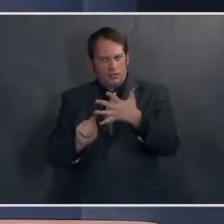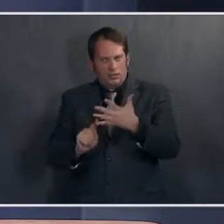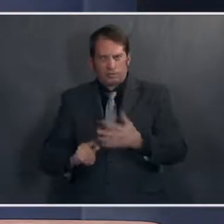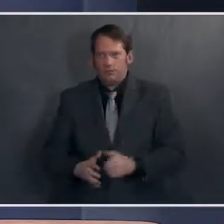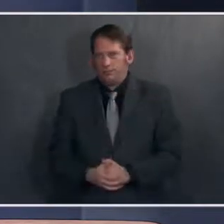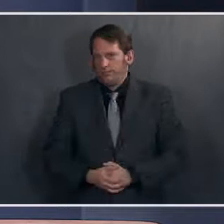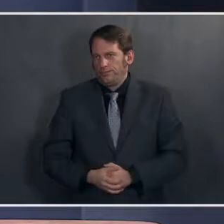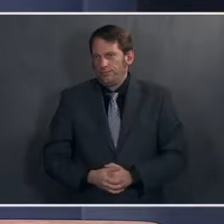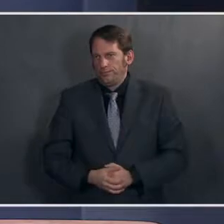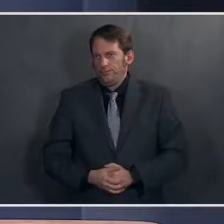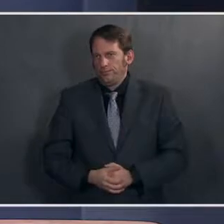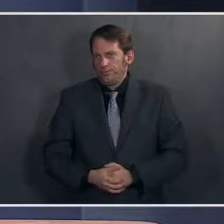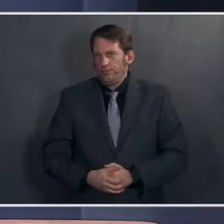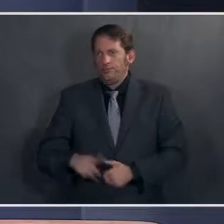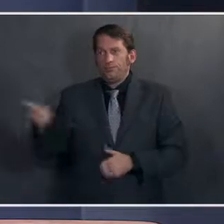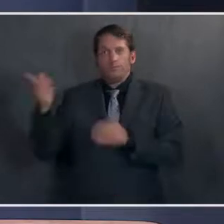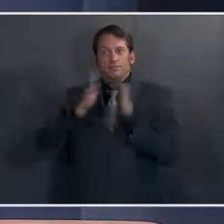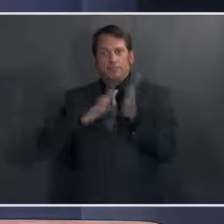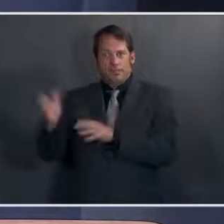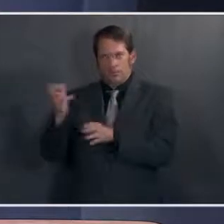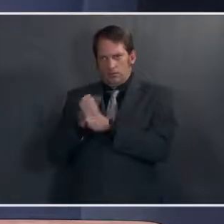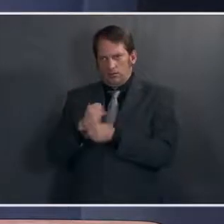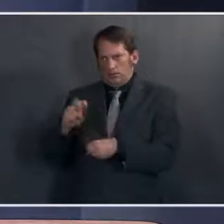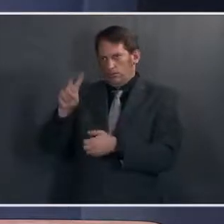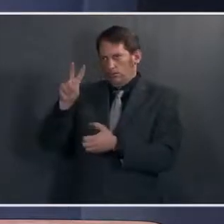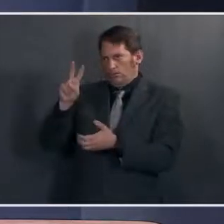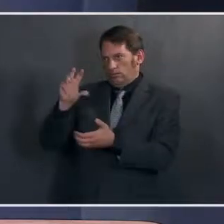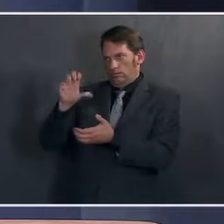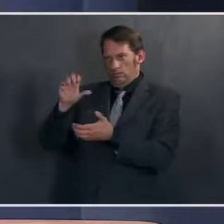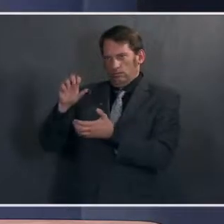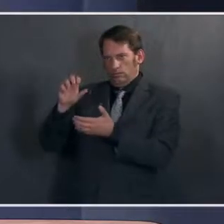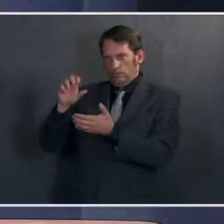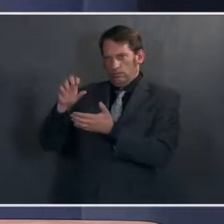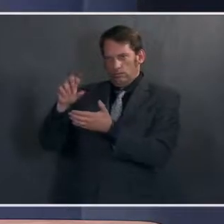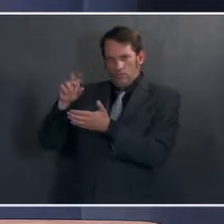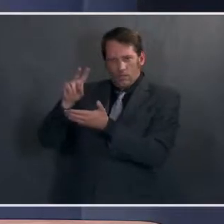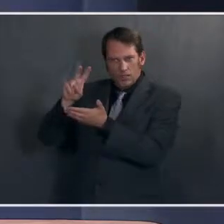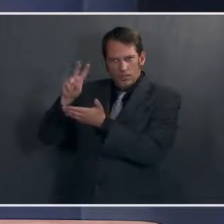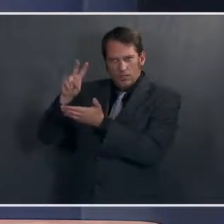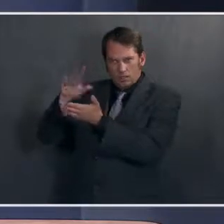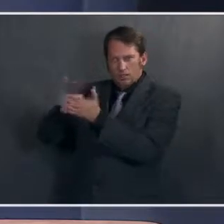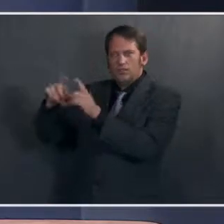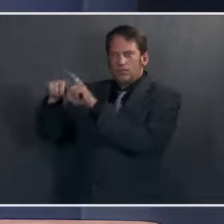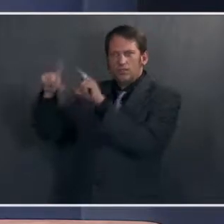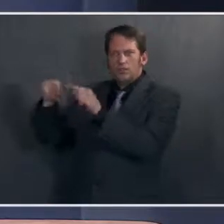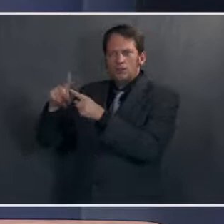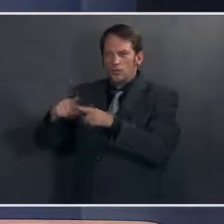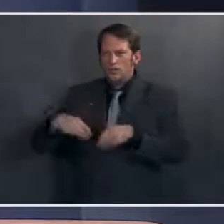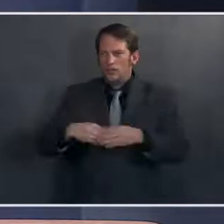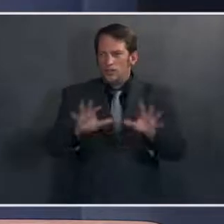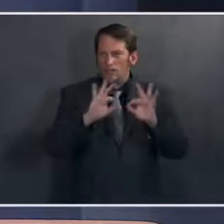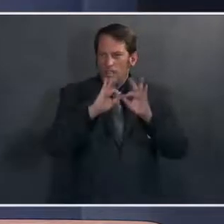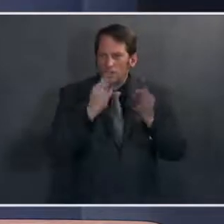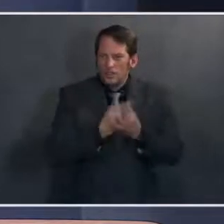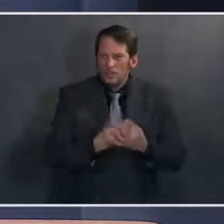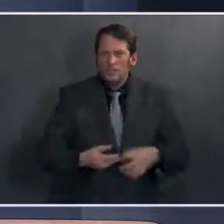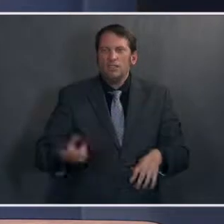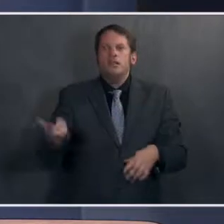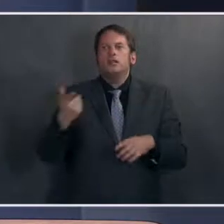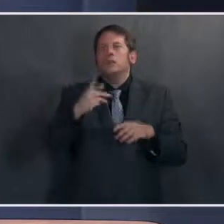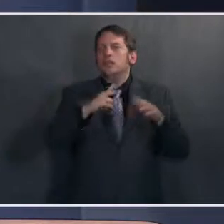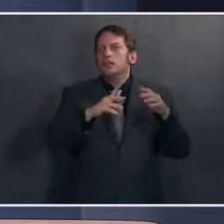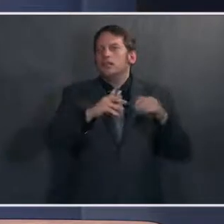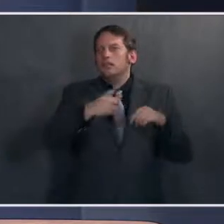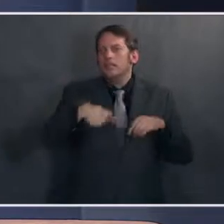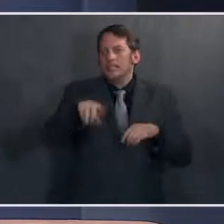Americans and ensure that, for example, a kindergarten teacher making $60,000 a year isn't left without additional support. Their plan